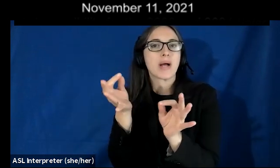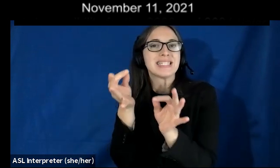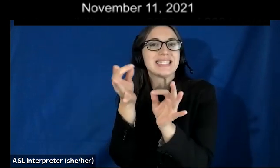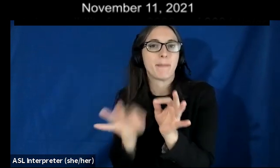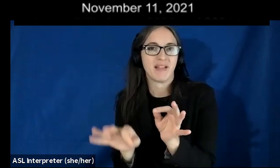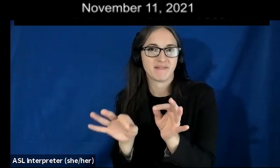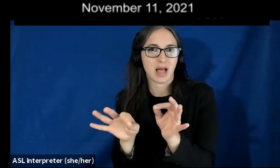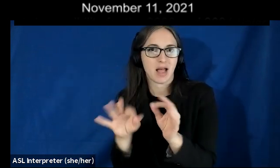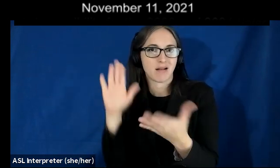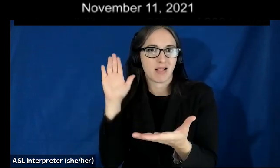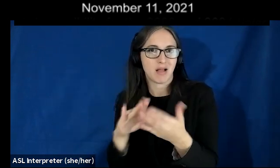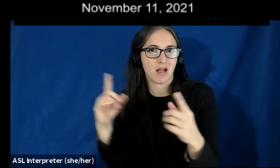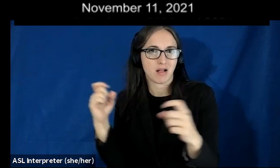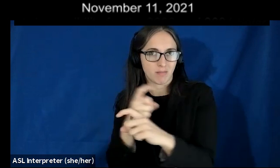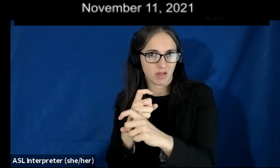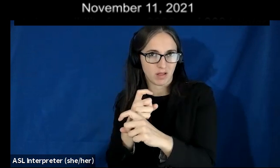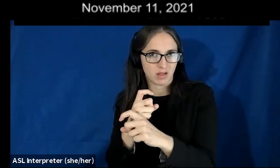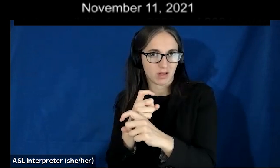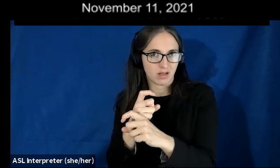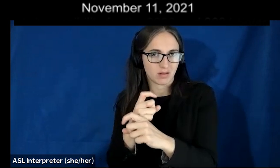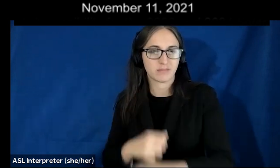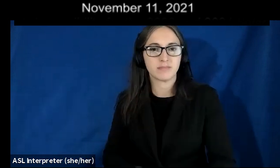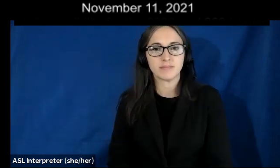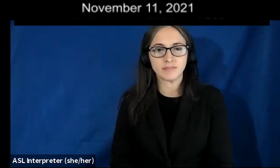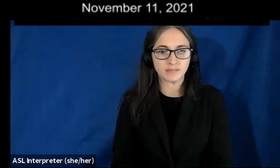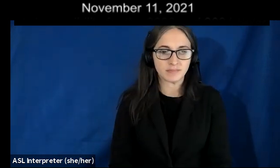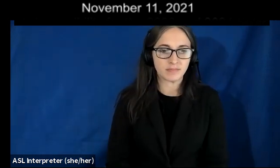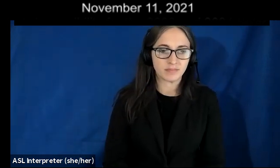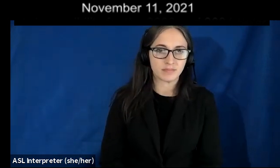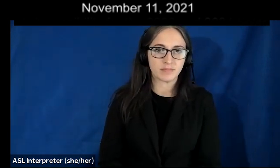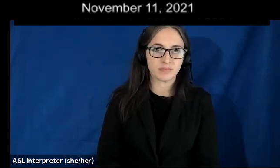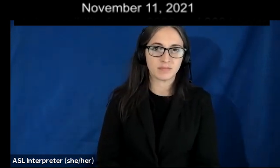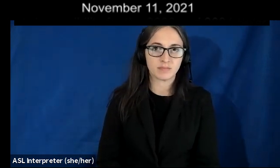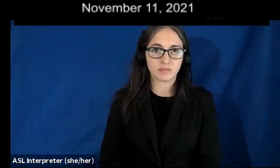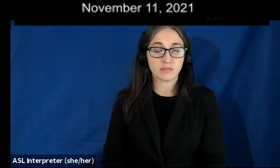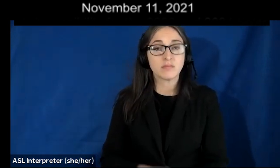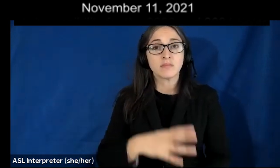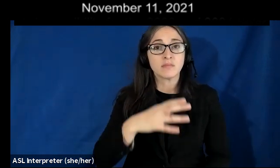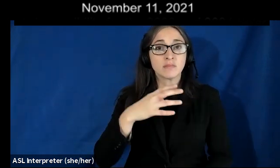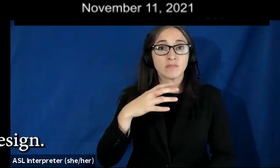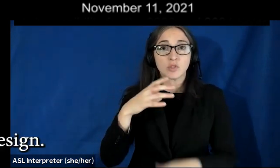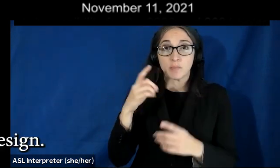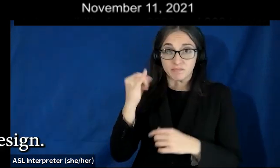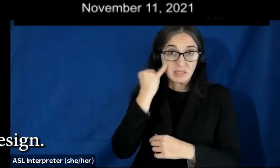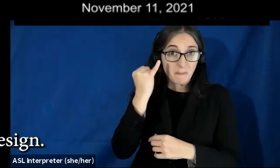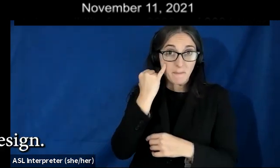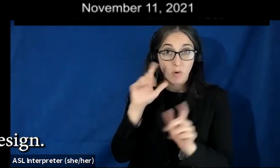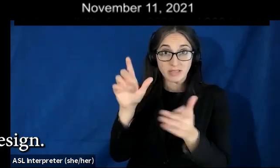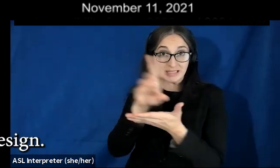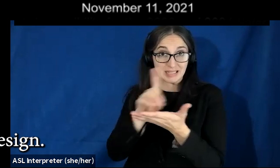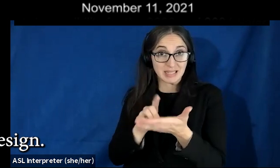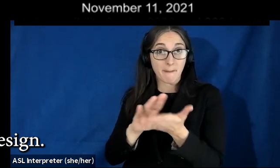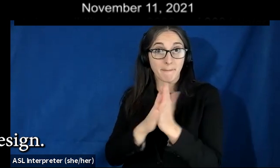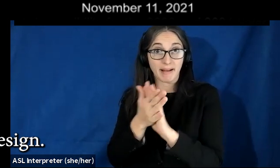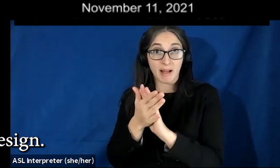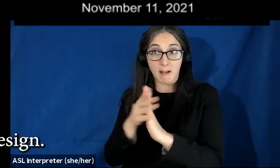not to make it more complex. If you simplify the design, you are